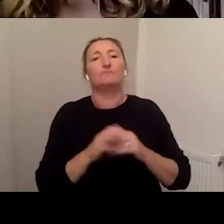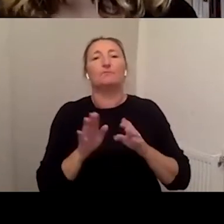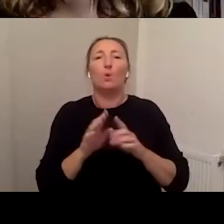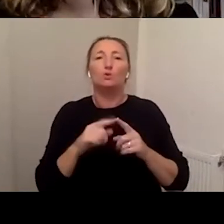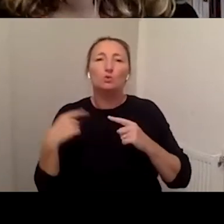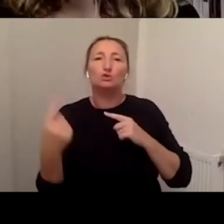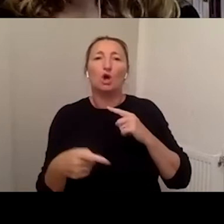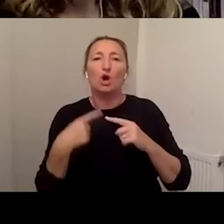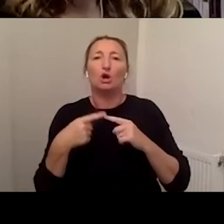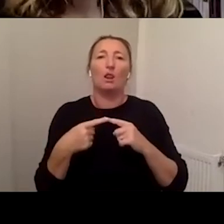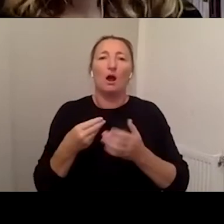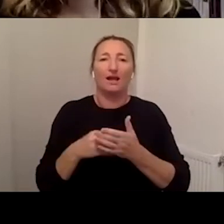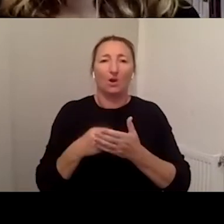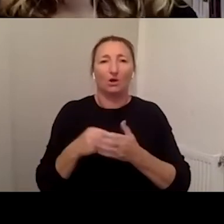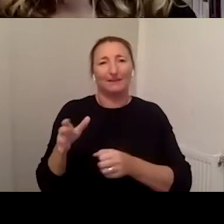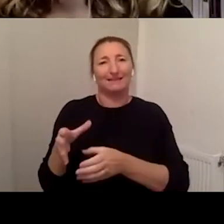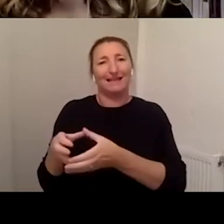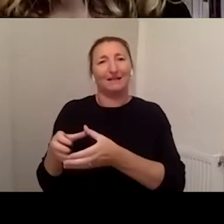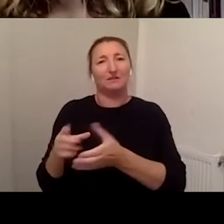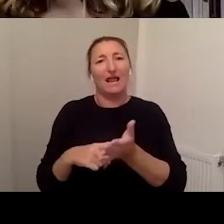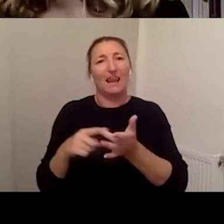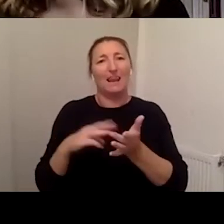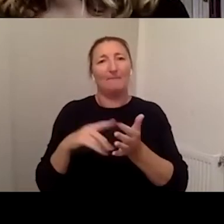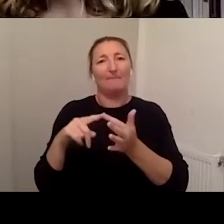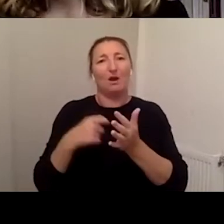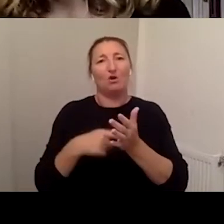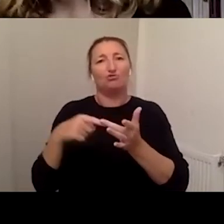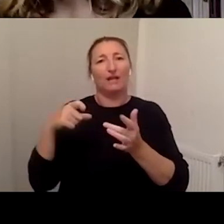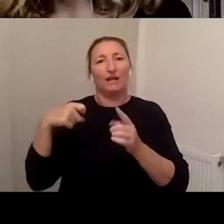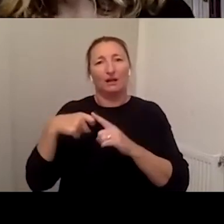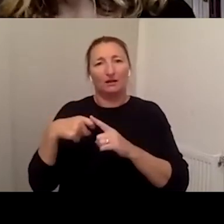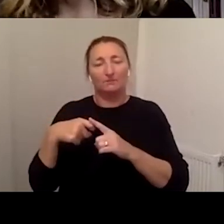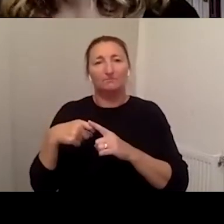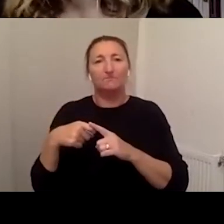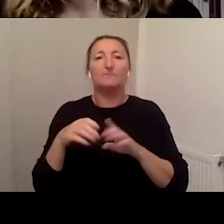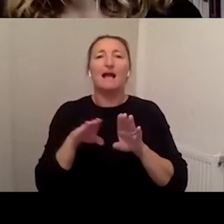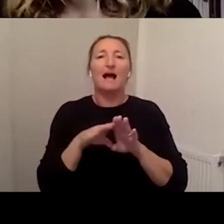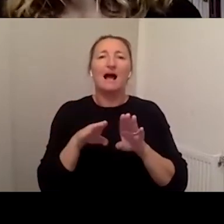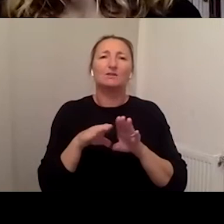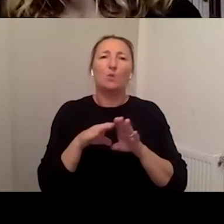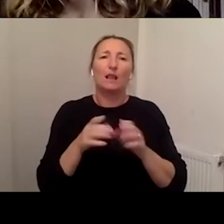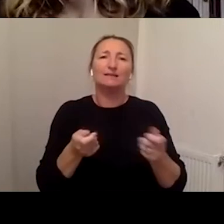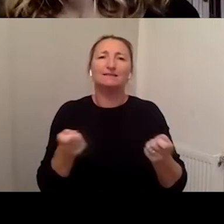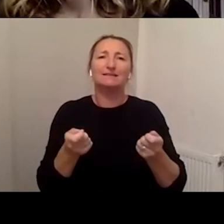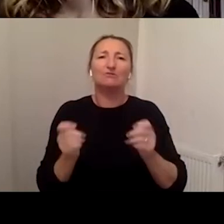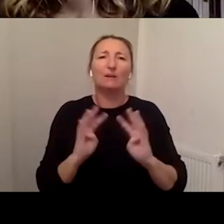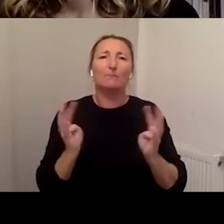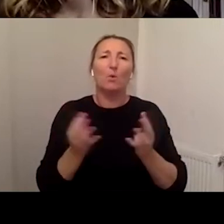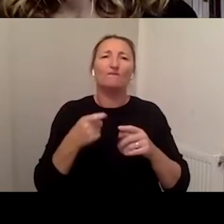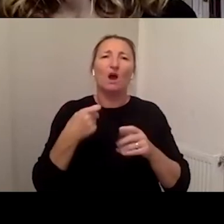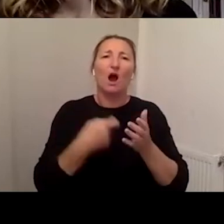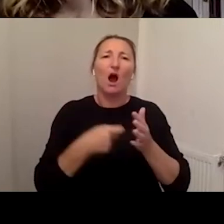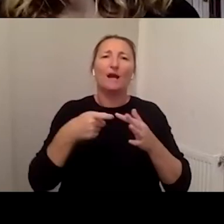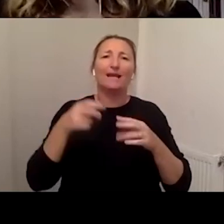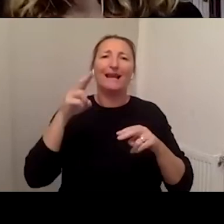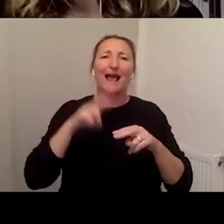sector with the University of Limerick. And he sits on the government RESS Community Steering Board. You have to tell us what RESS stands for.